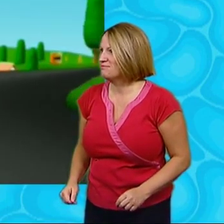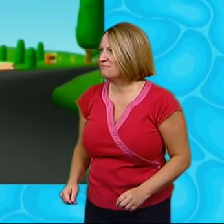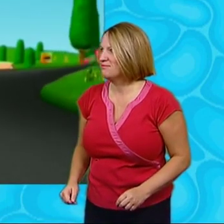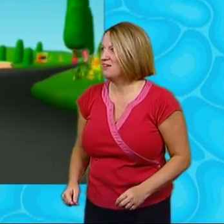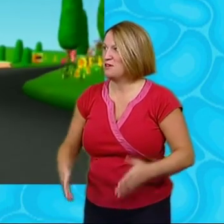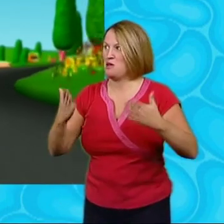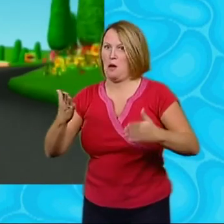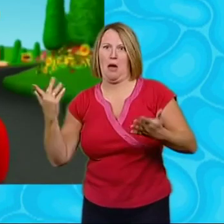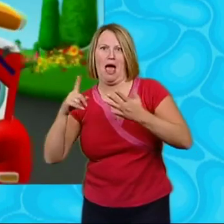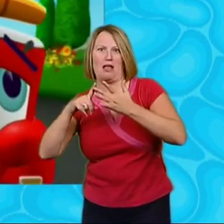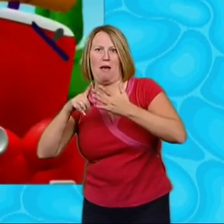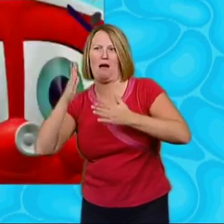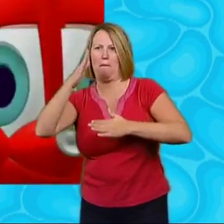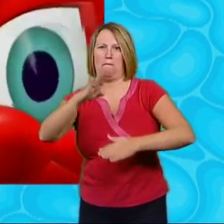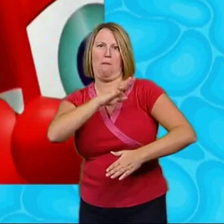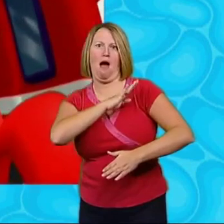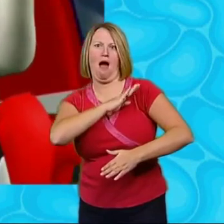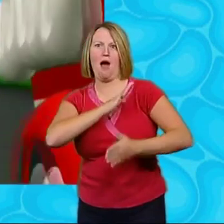Sounds like Isabel's heading for the park.